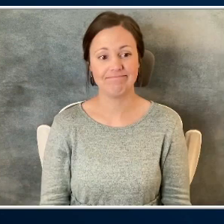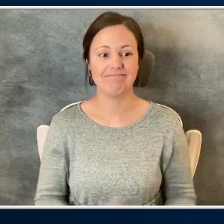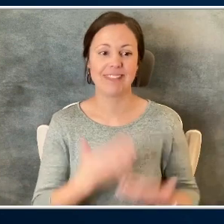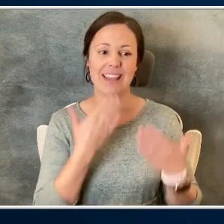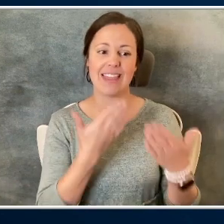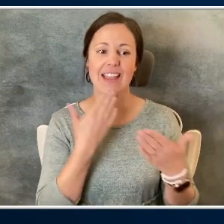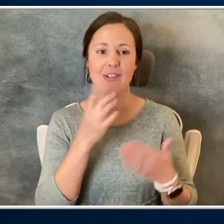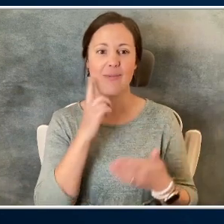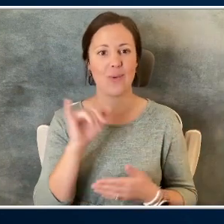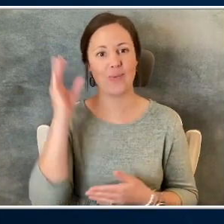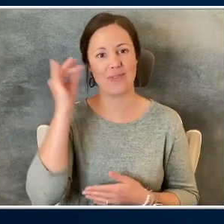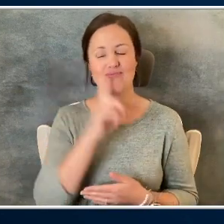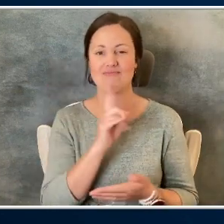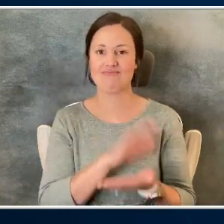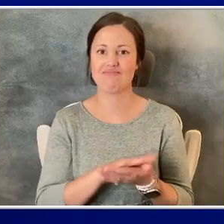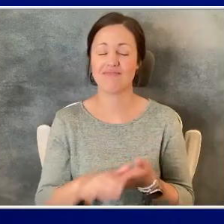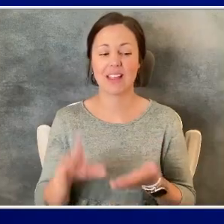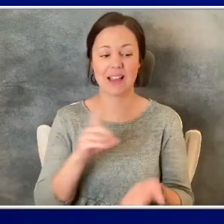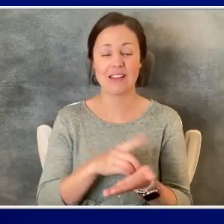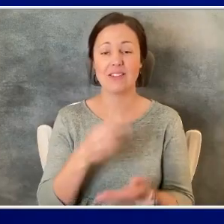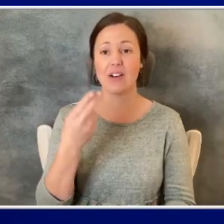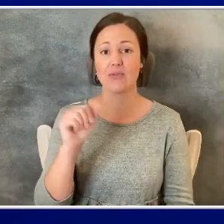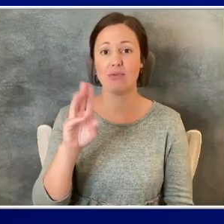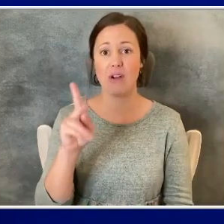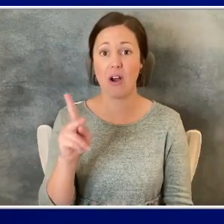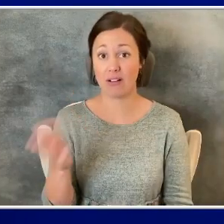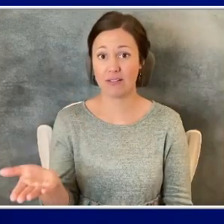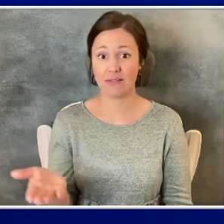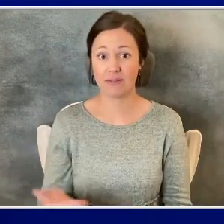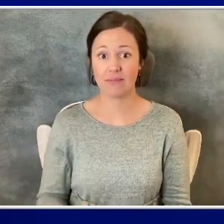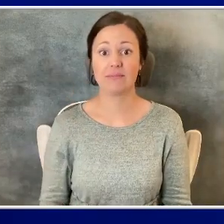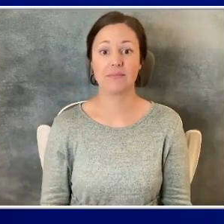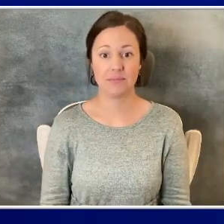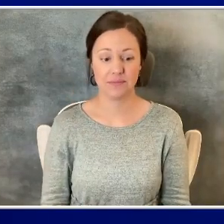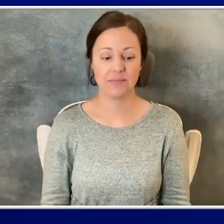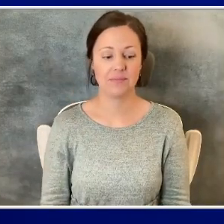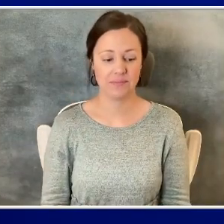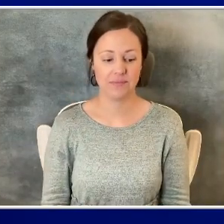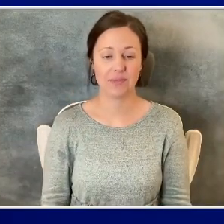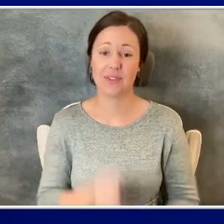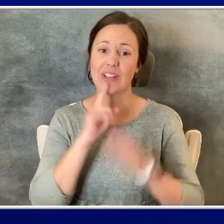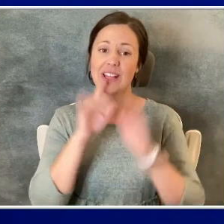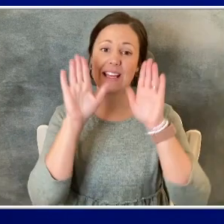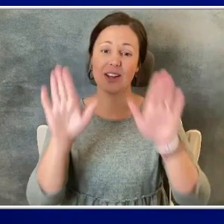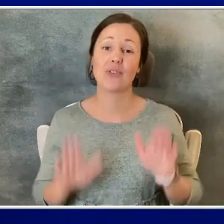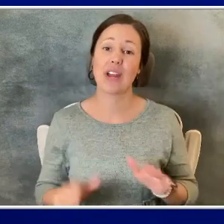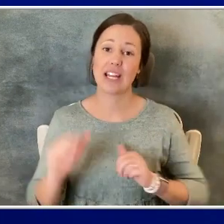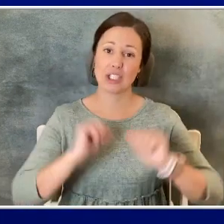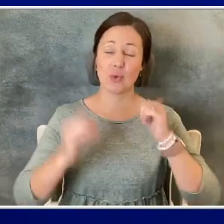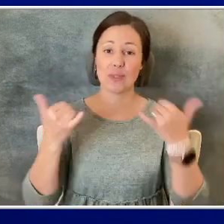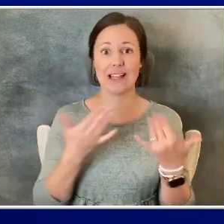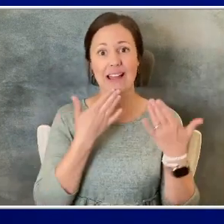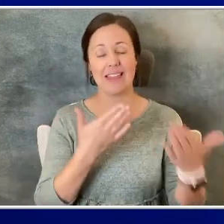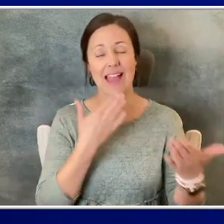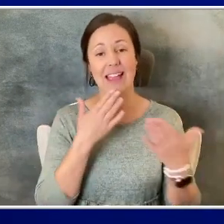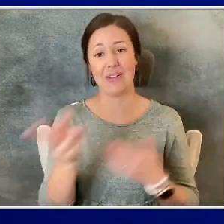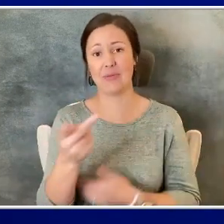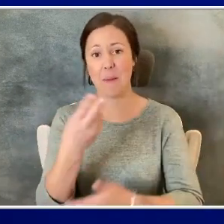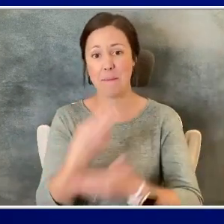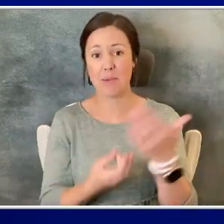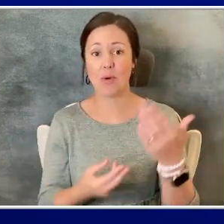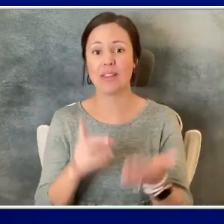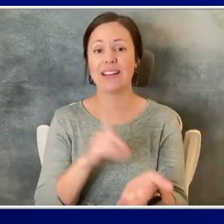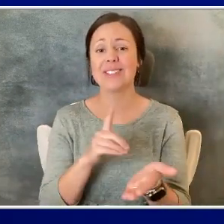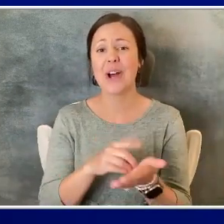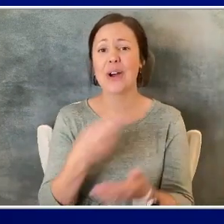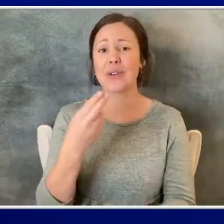kind. Dr. Hawk. Yeah, I'm just great show today, and thank you to our guests. And Dr. Holding, I hope you get better soon. It's